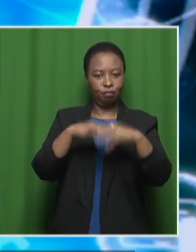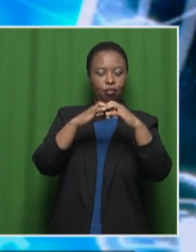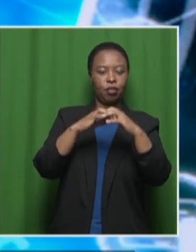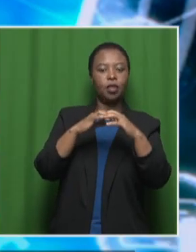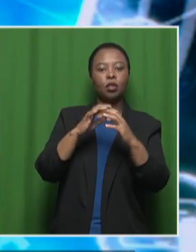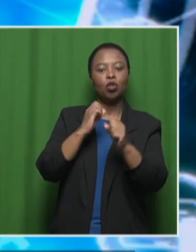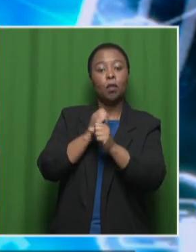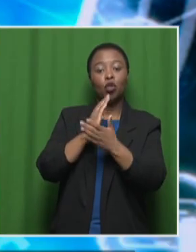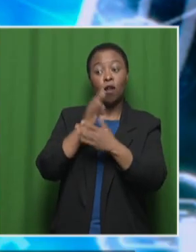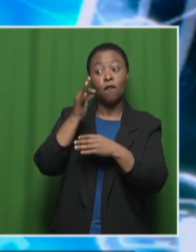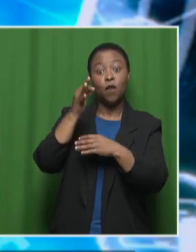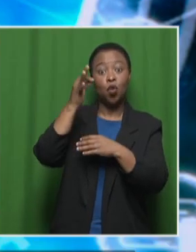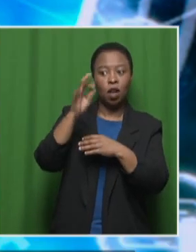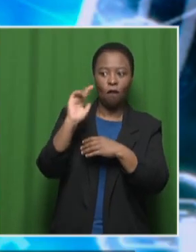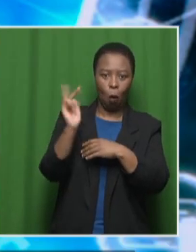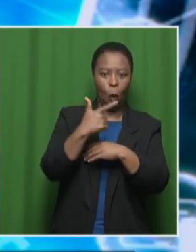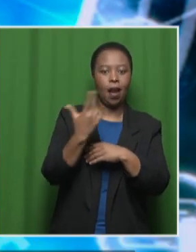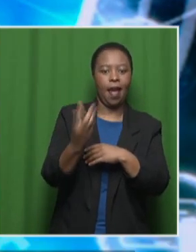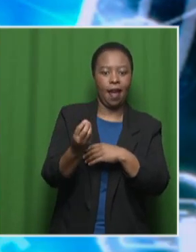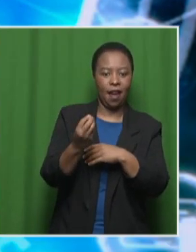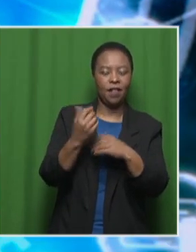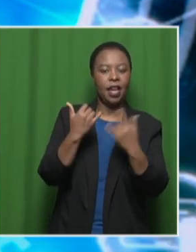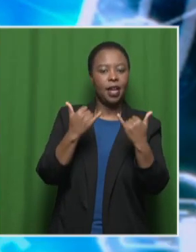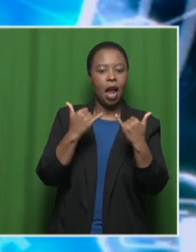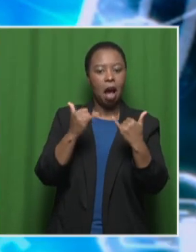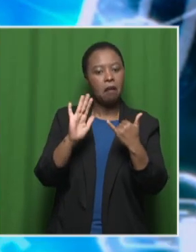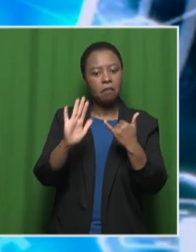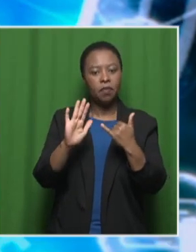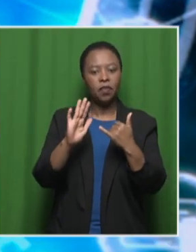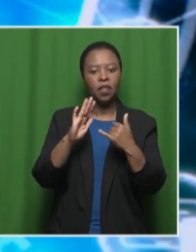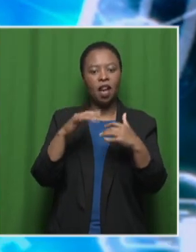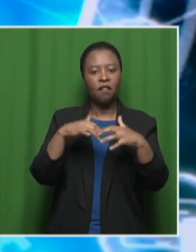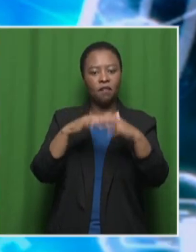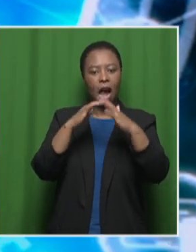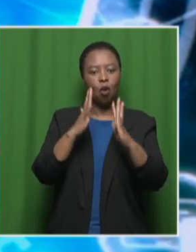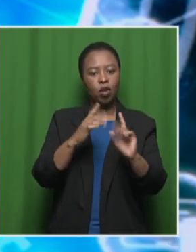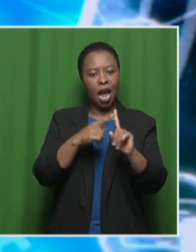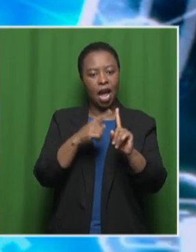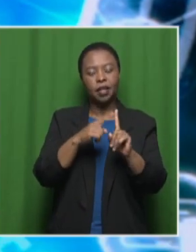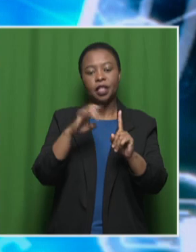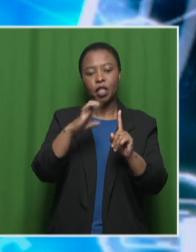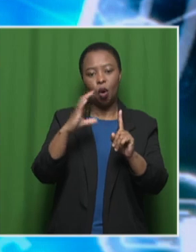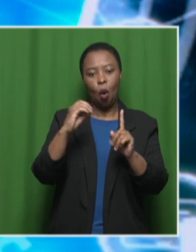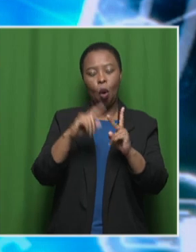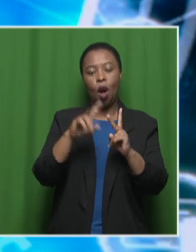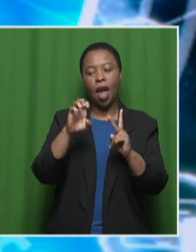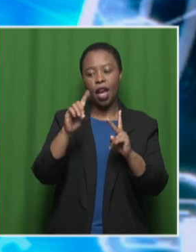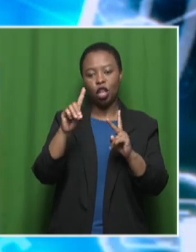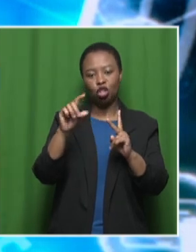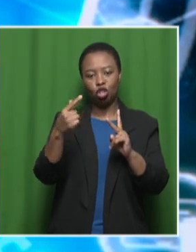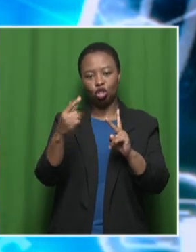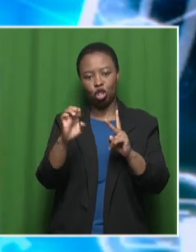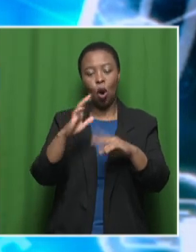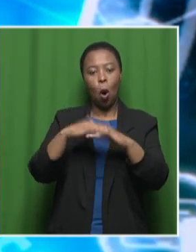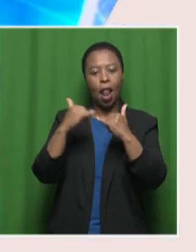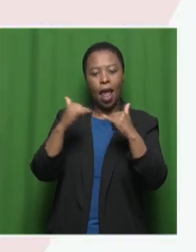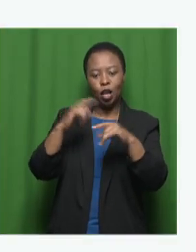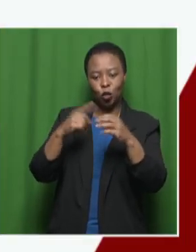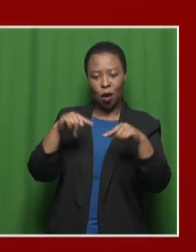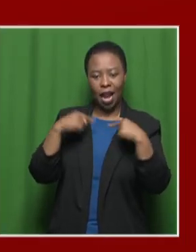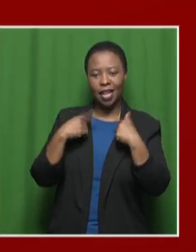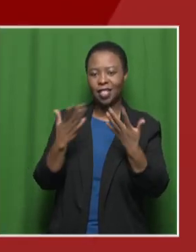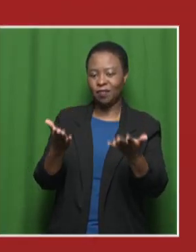So to discuss further about the evolution of education, the founder and CEO of Edge Education, Dr. Andrew Hibling, now joins us virtually. Dr. Andrew, good